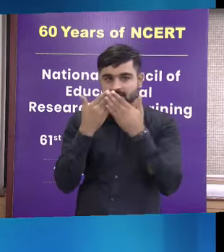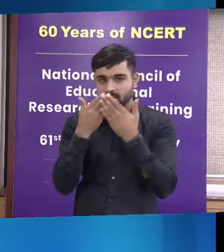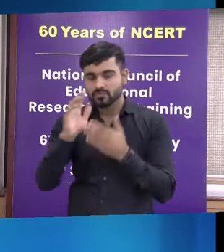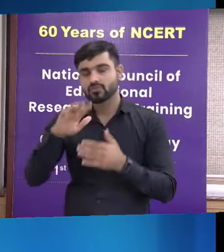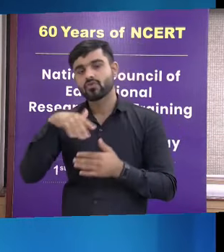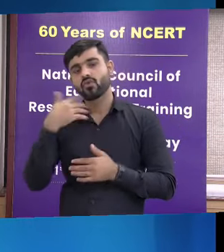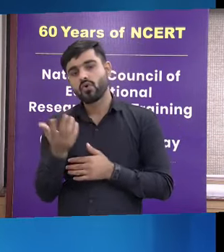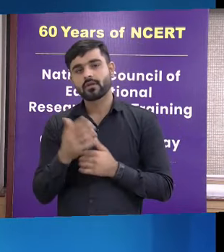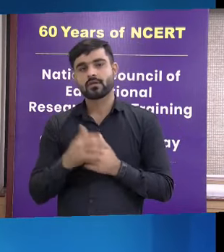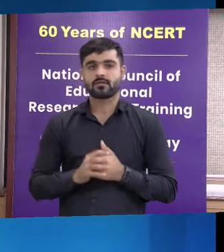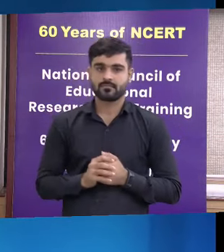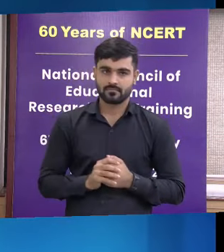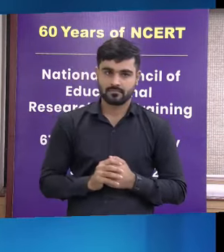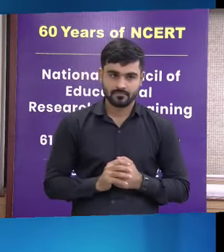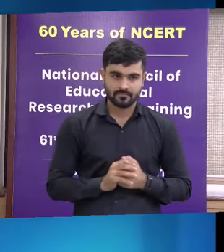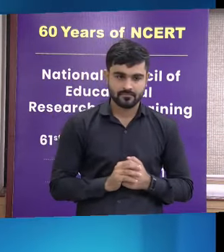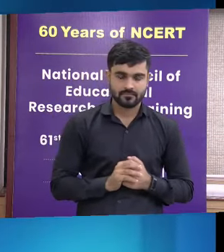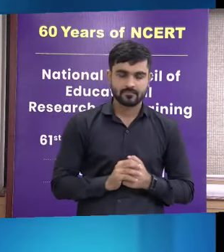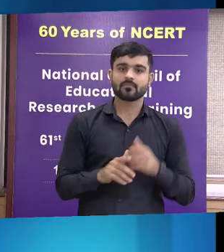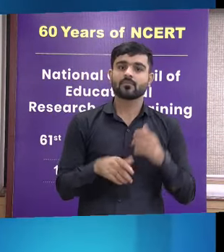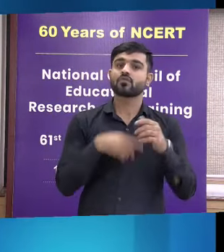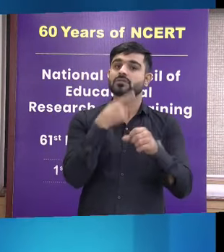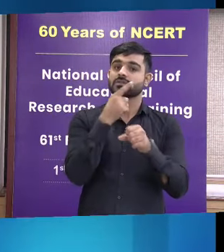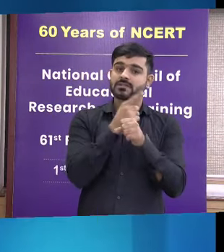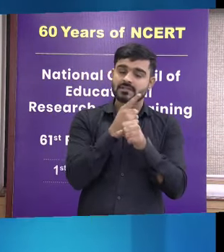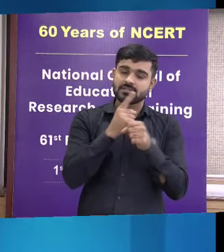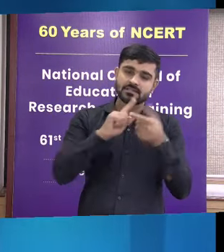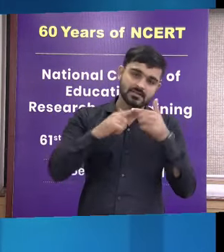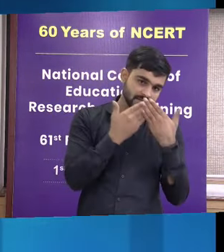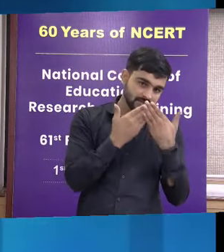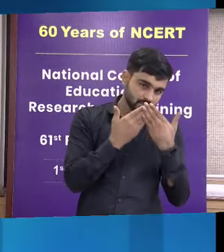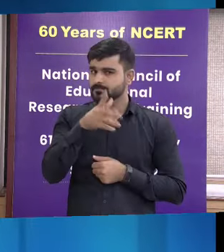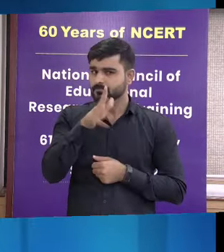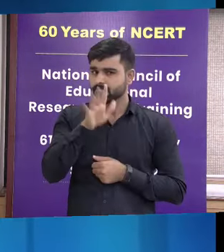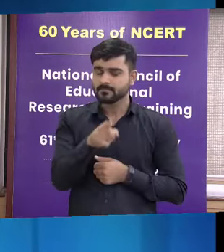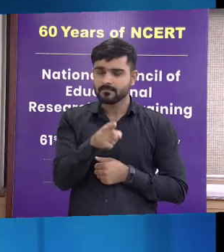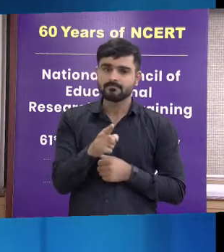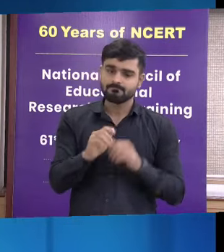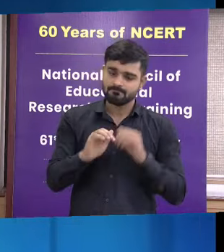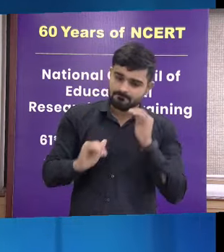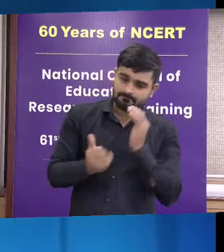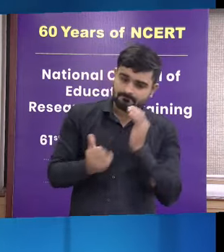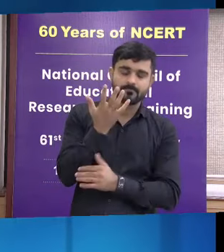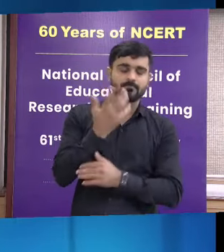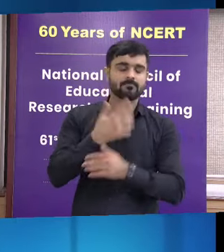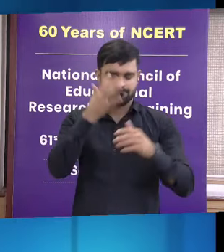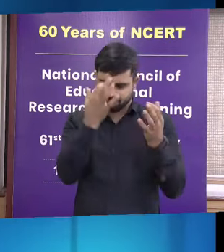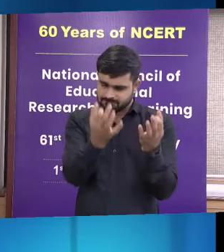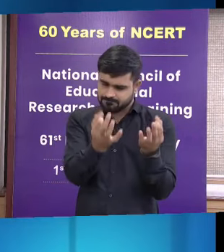well as teachers' education. It was